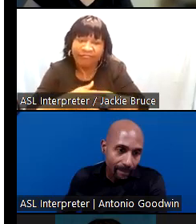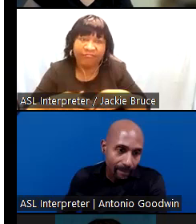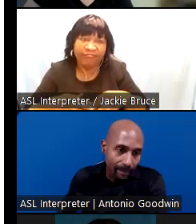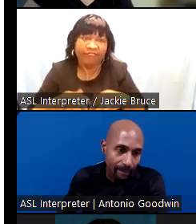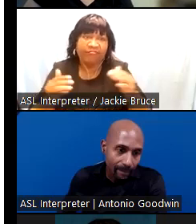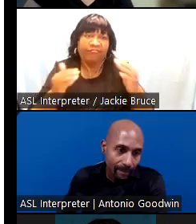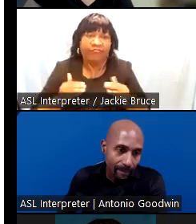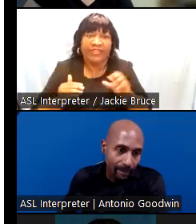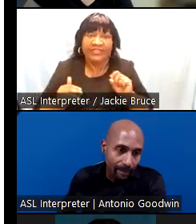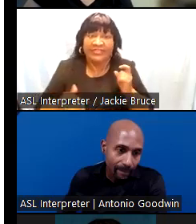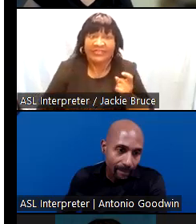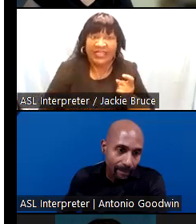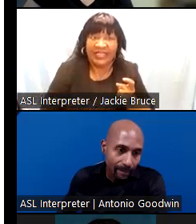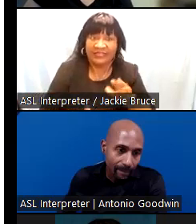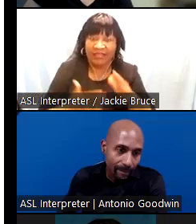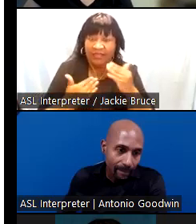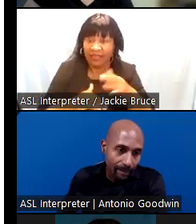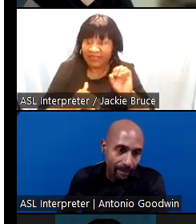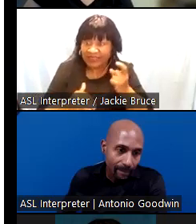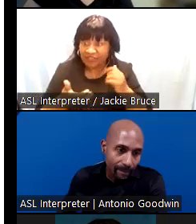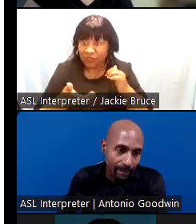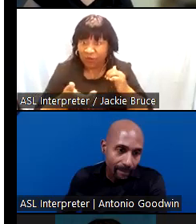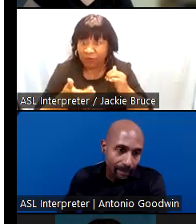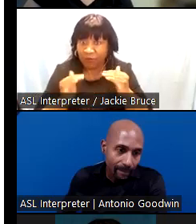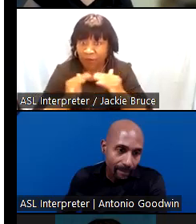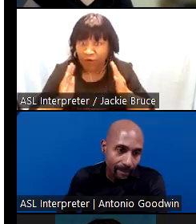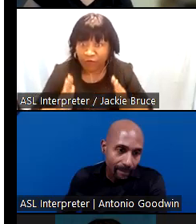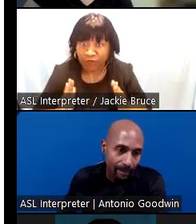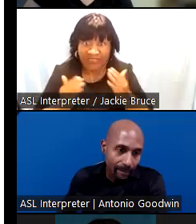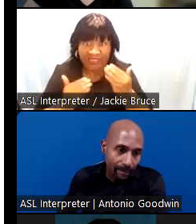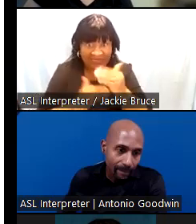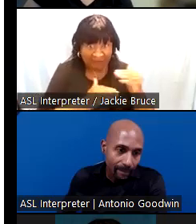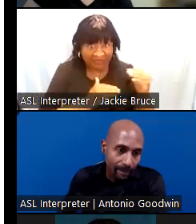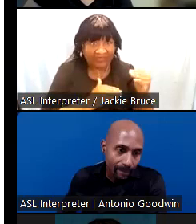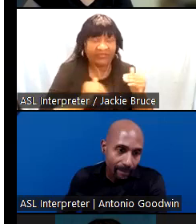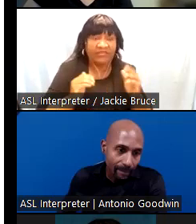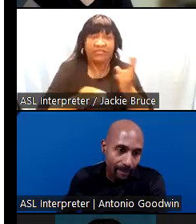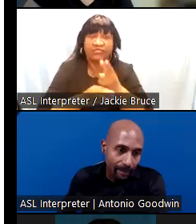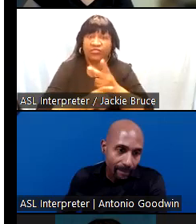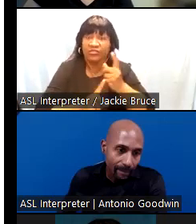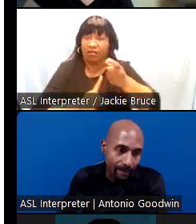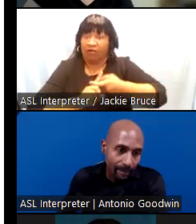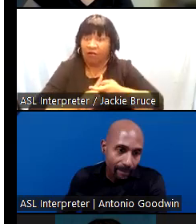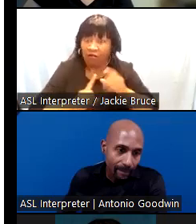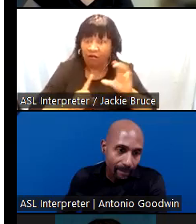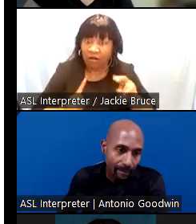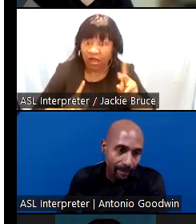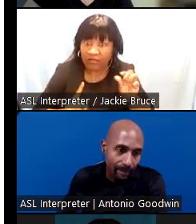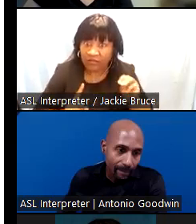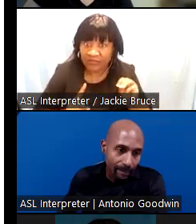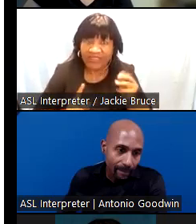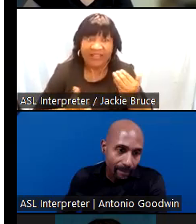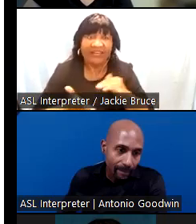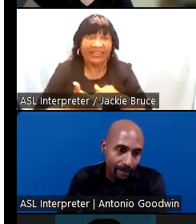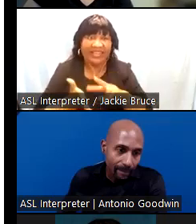sex, limiting number of sexual partners, and using condoms. Again, condoms